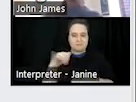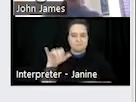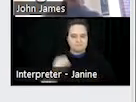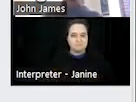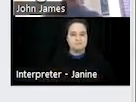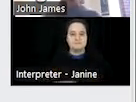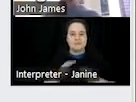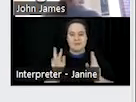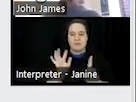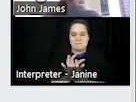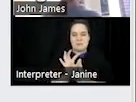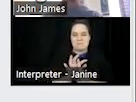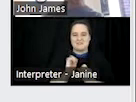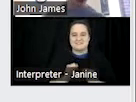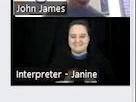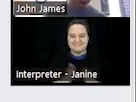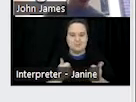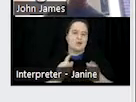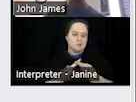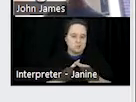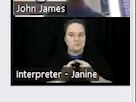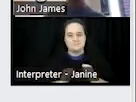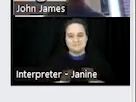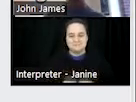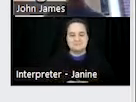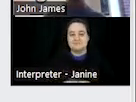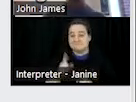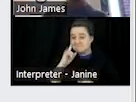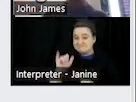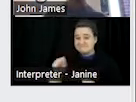Awesome. I'm very popular. Starting to be very popular now. Sounds like it.